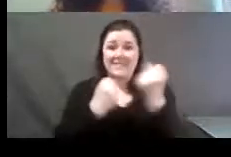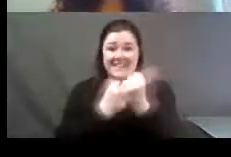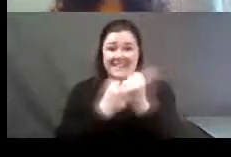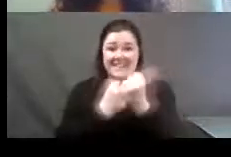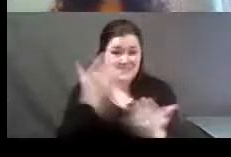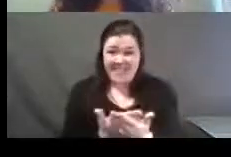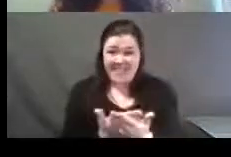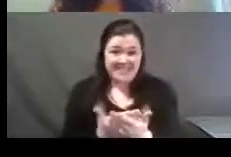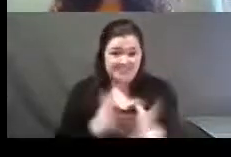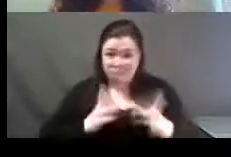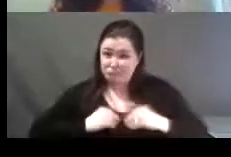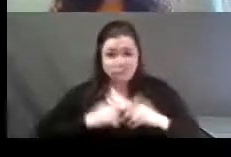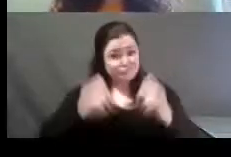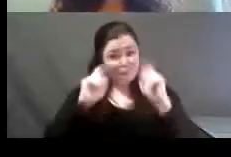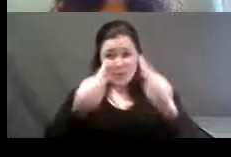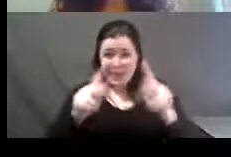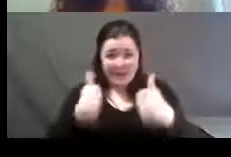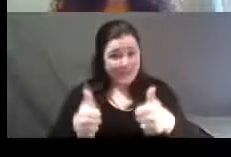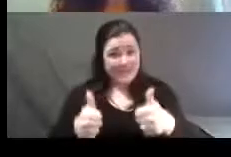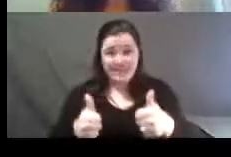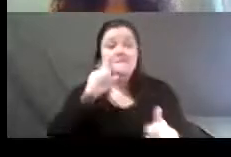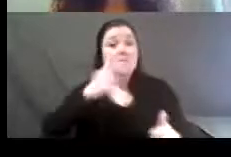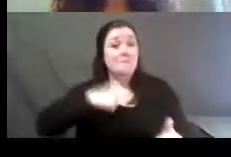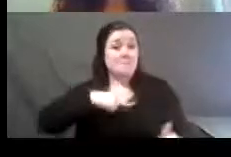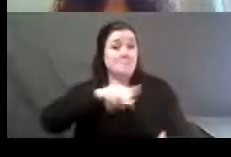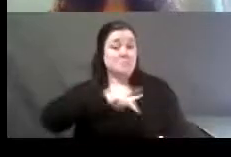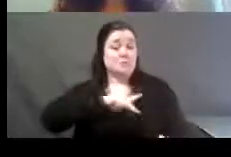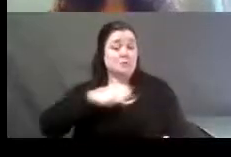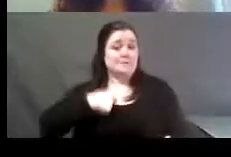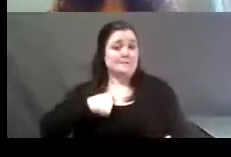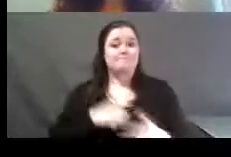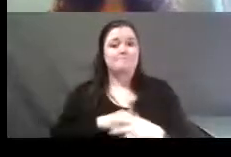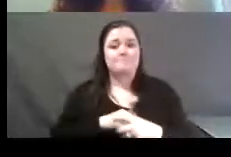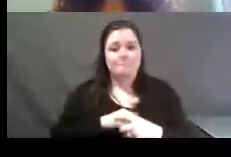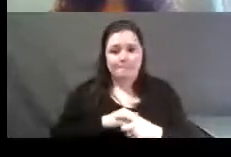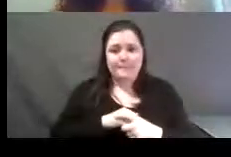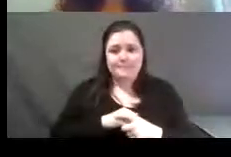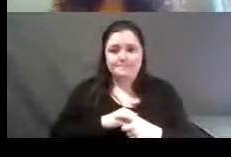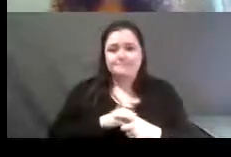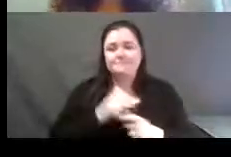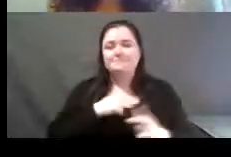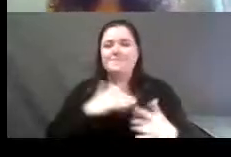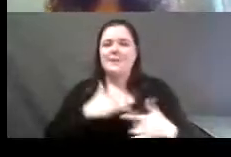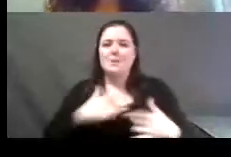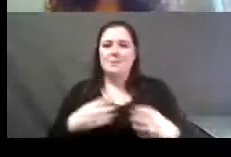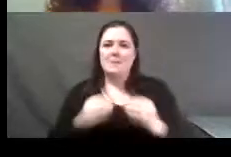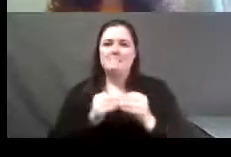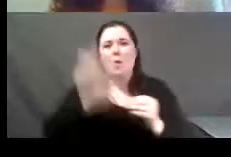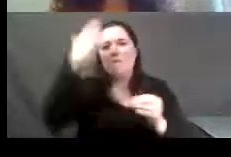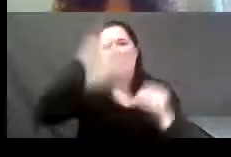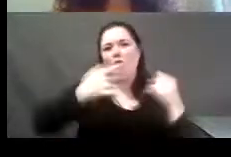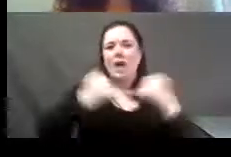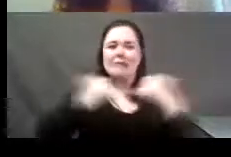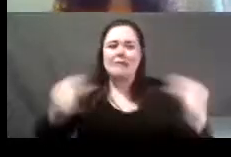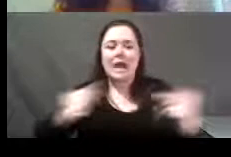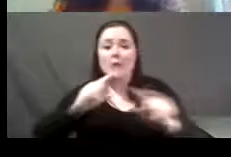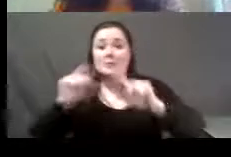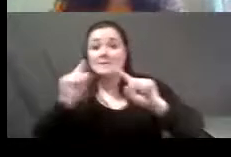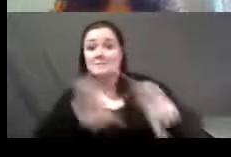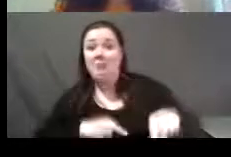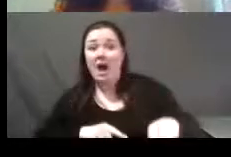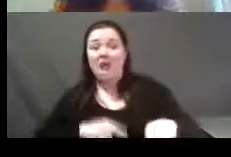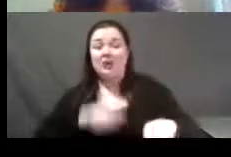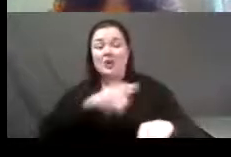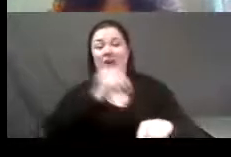okay. For me personally, I used to tend to be more on the frontline responder and disruptor